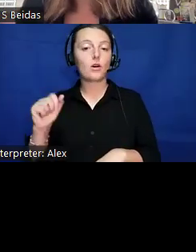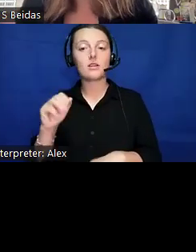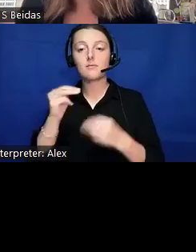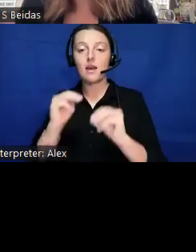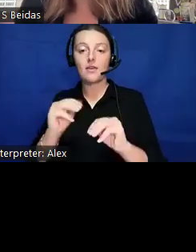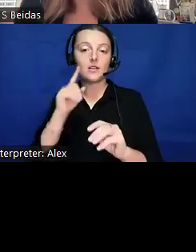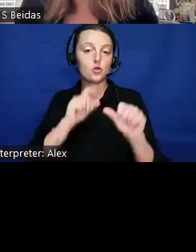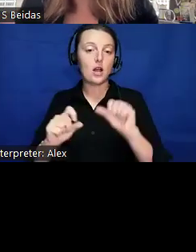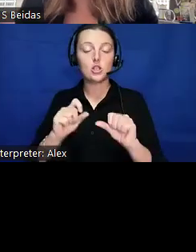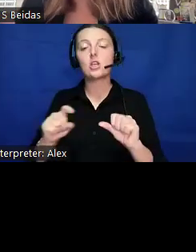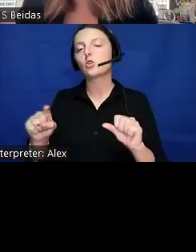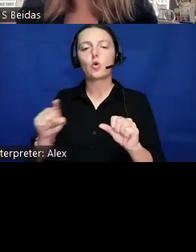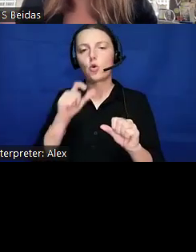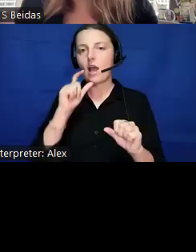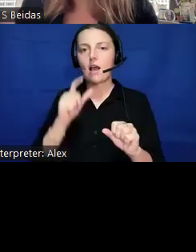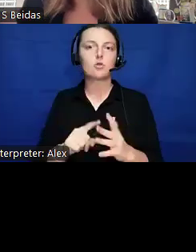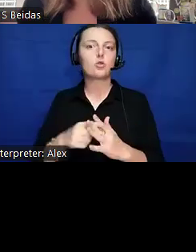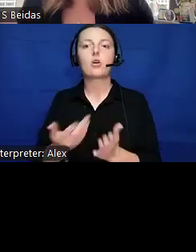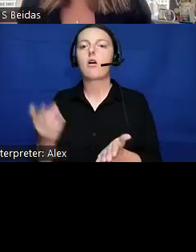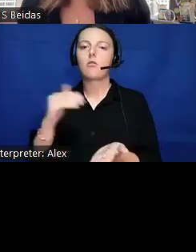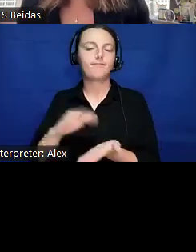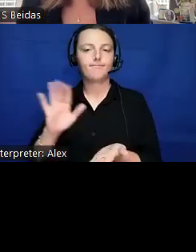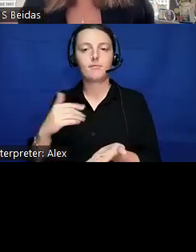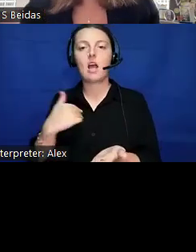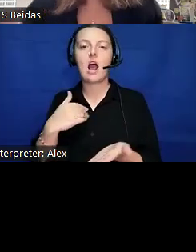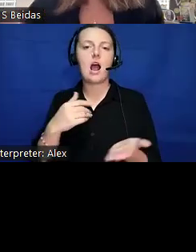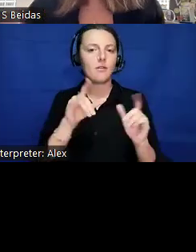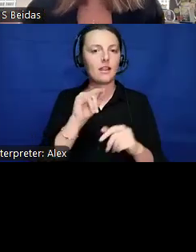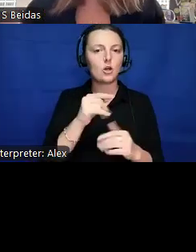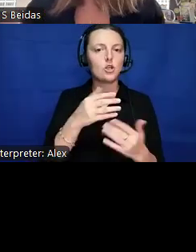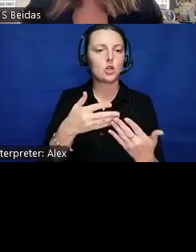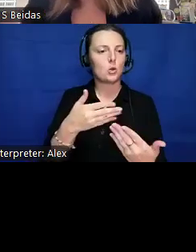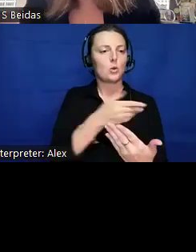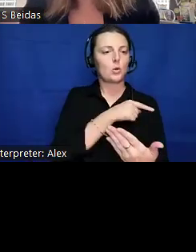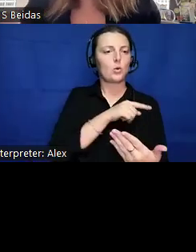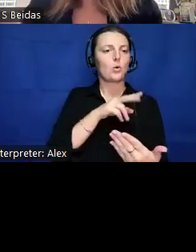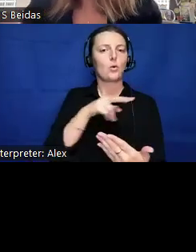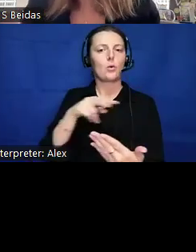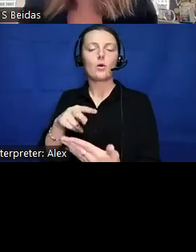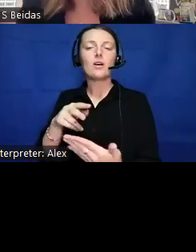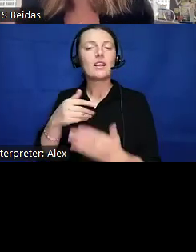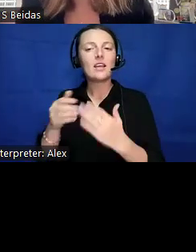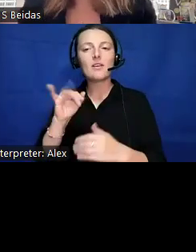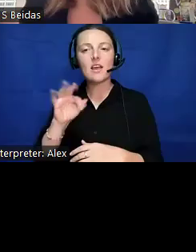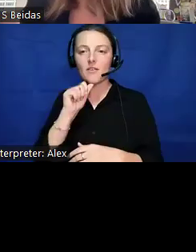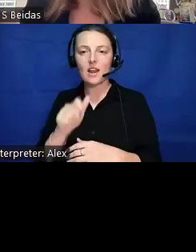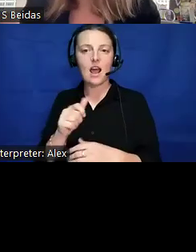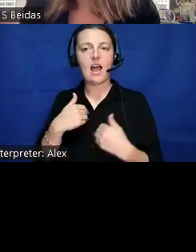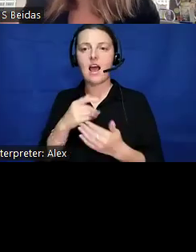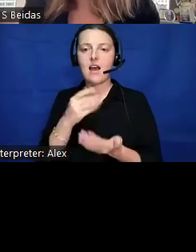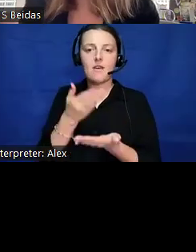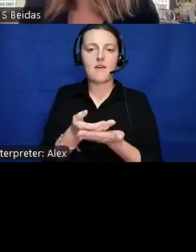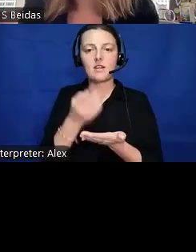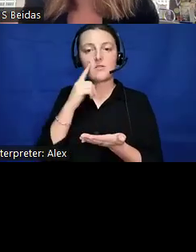the wheel here. There's lots of literature for you to draw upon, even if there hasn't been work done in your particular evidence-based practice